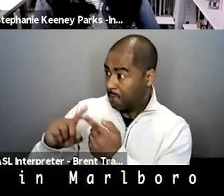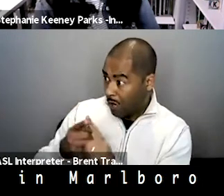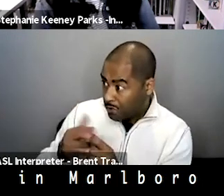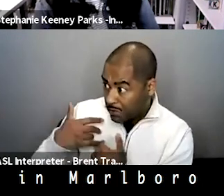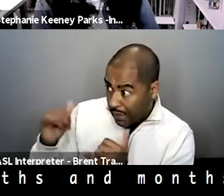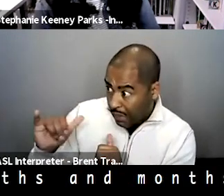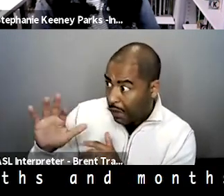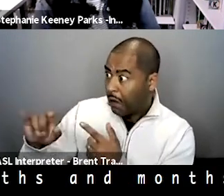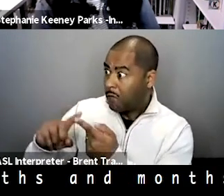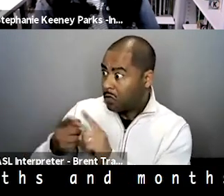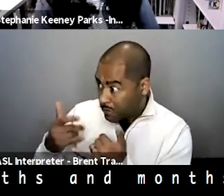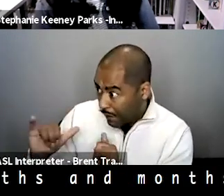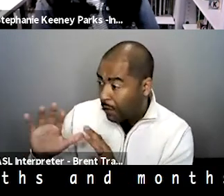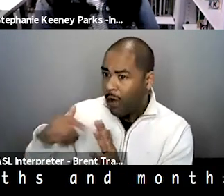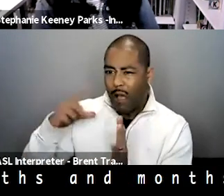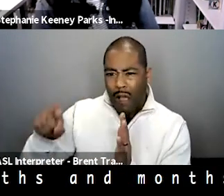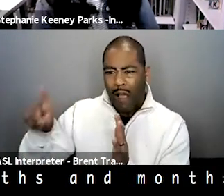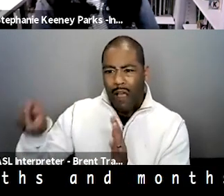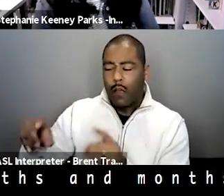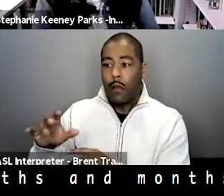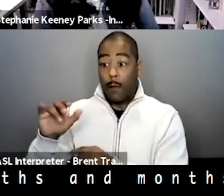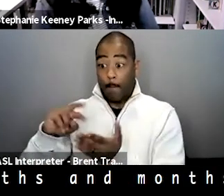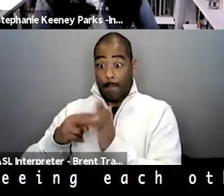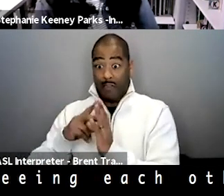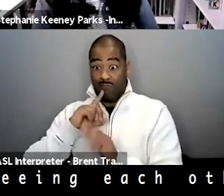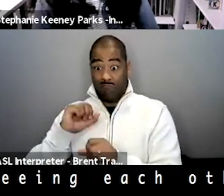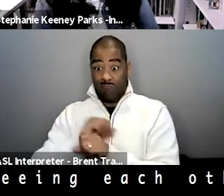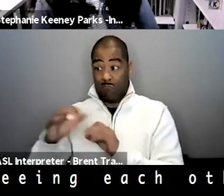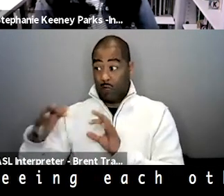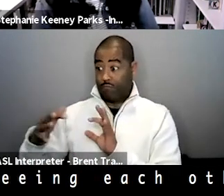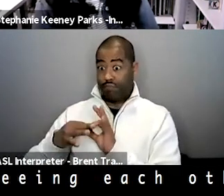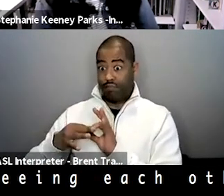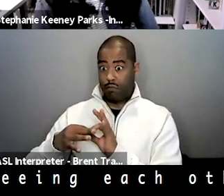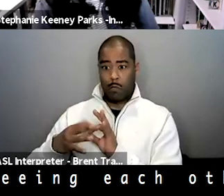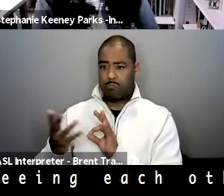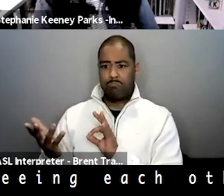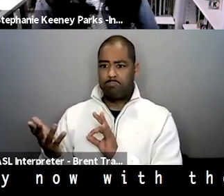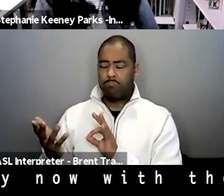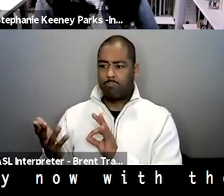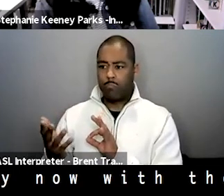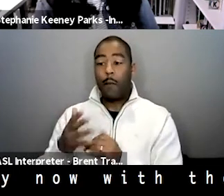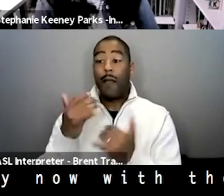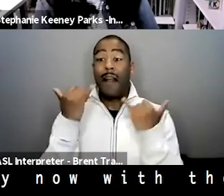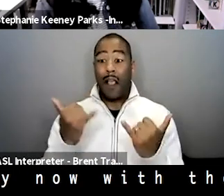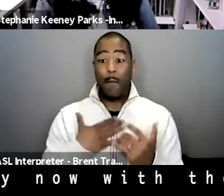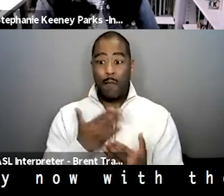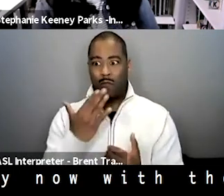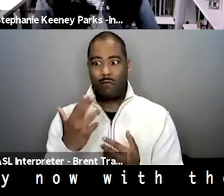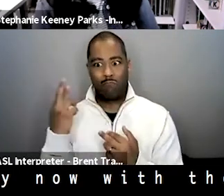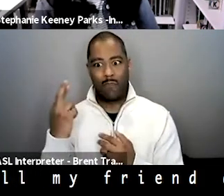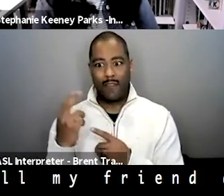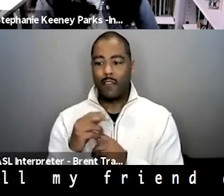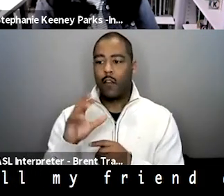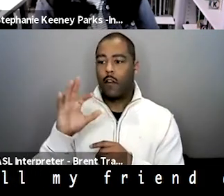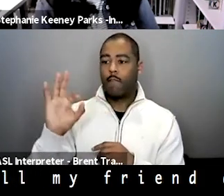from Framingham, hello. And lives in Marlboro. And, you know, we go months and months and months without seeing each other, especially now with the